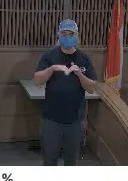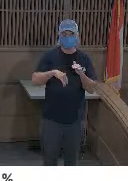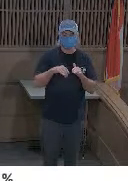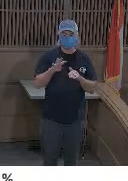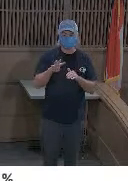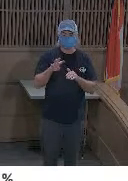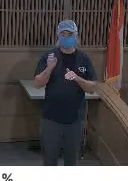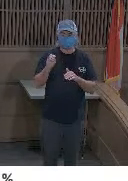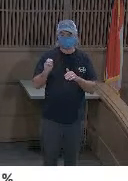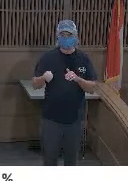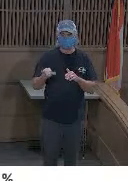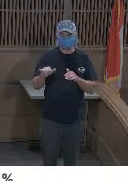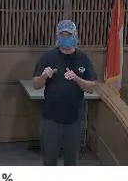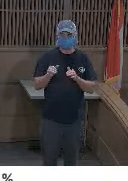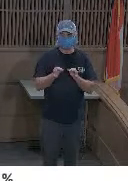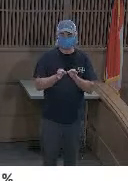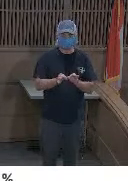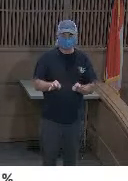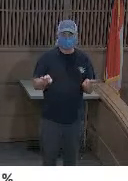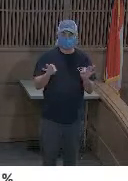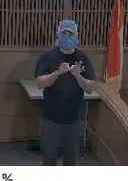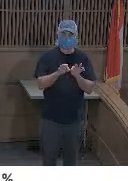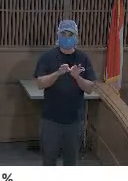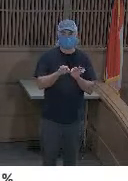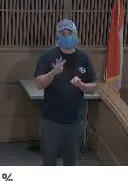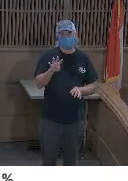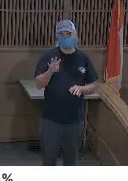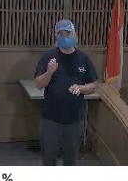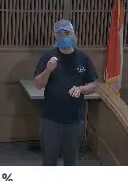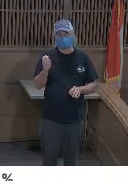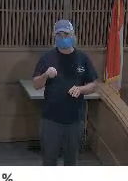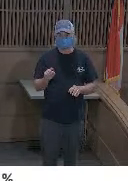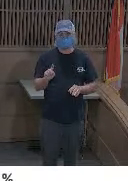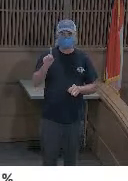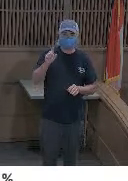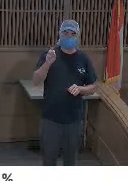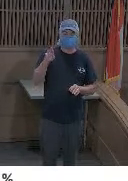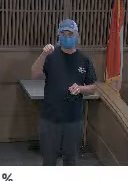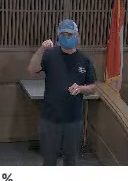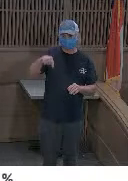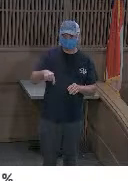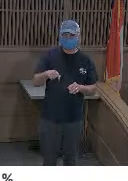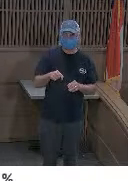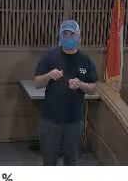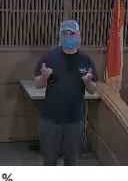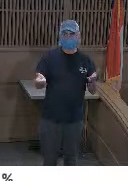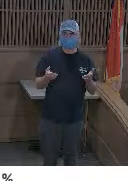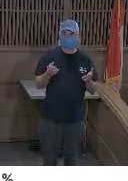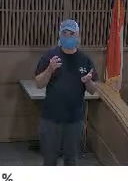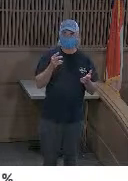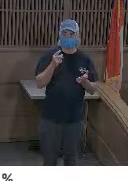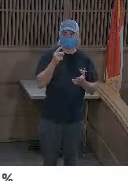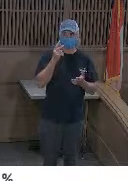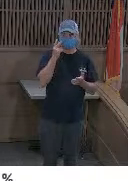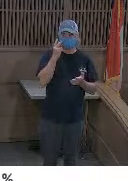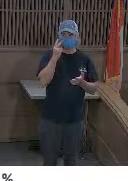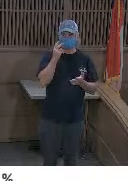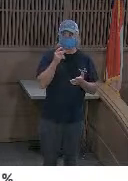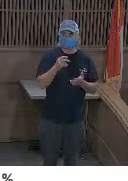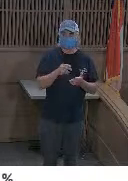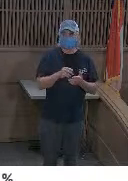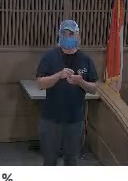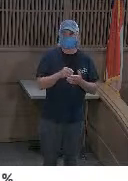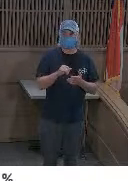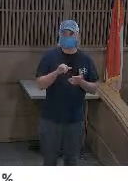a significant development. That's whether it's 4% down or 4% up. And here, what you see, if you look, this